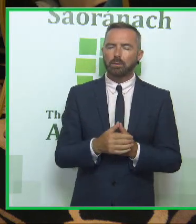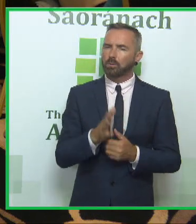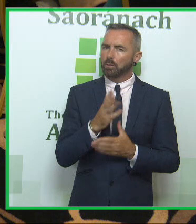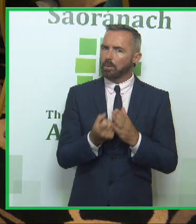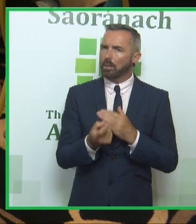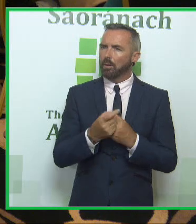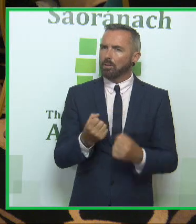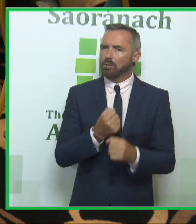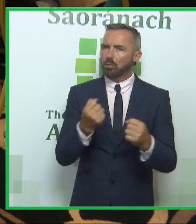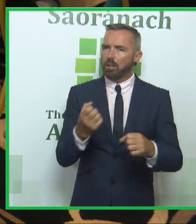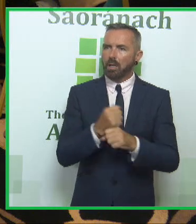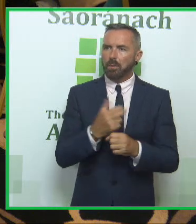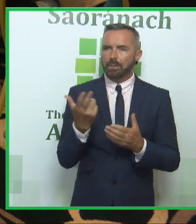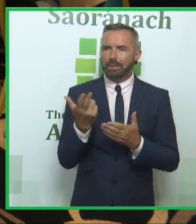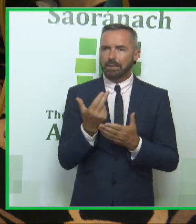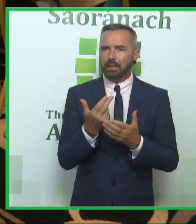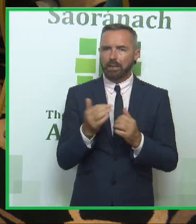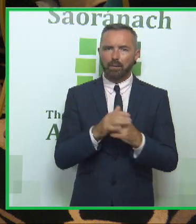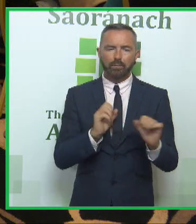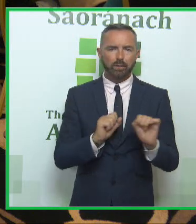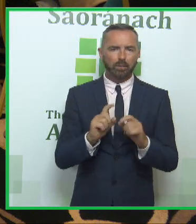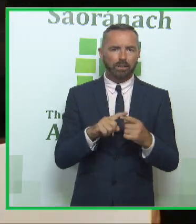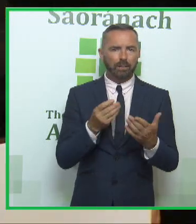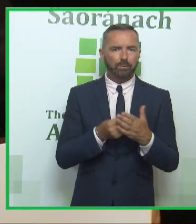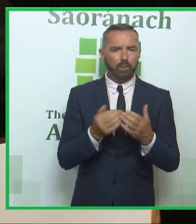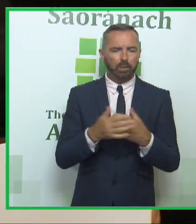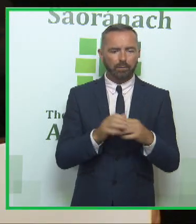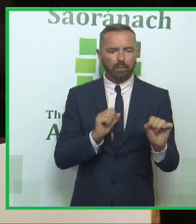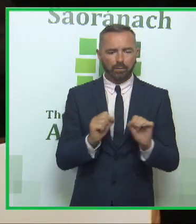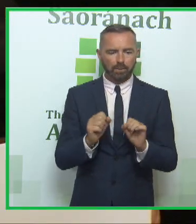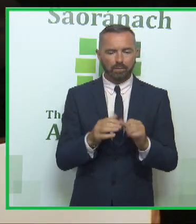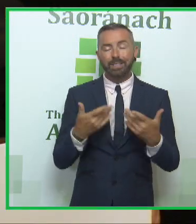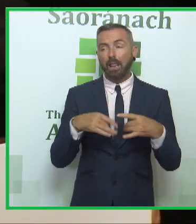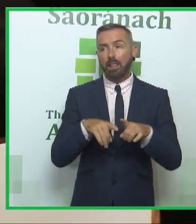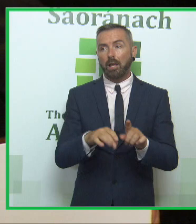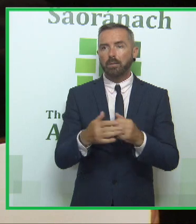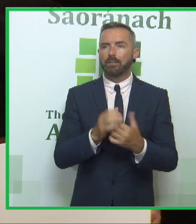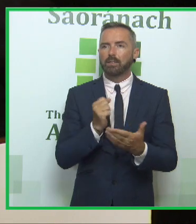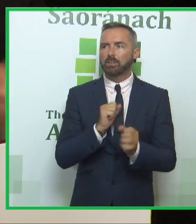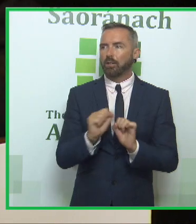about the design of services and the funding of services and the coordination and alignment of services.